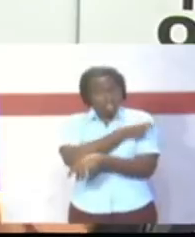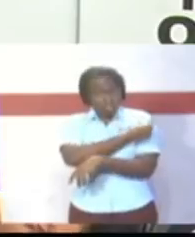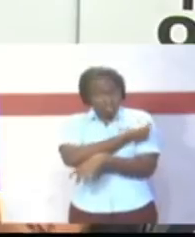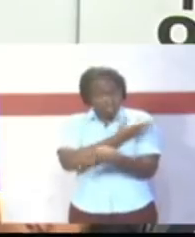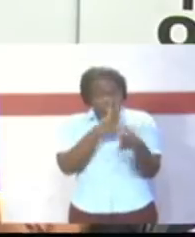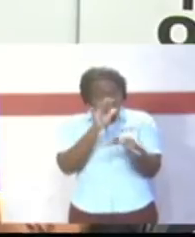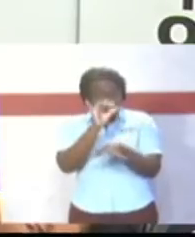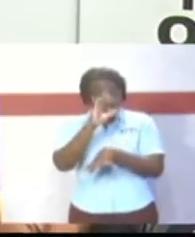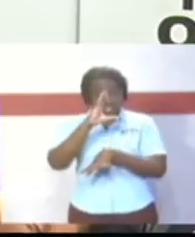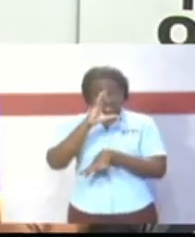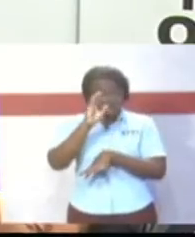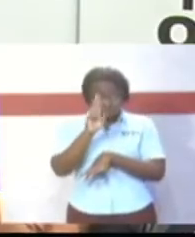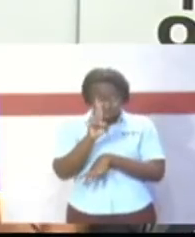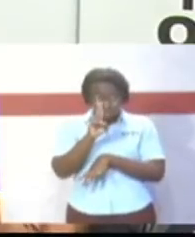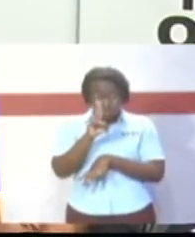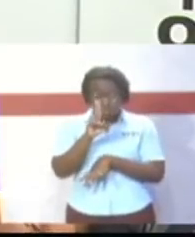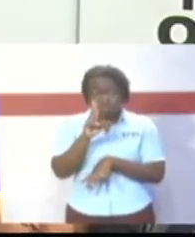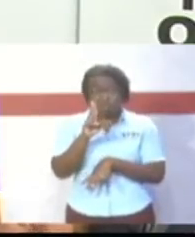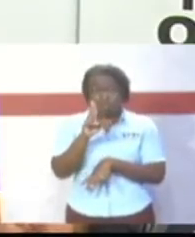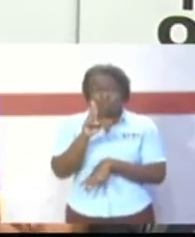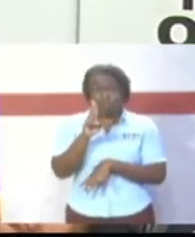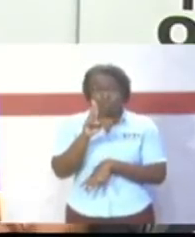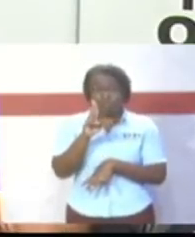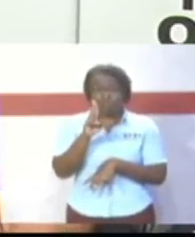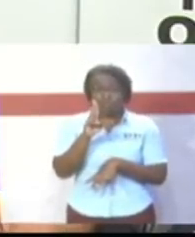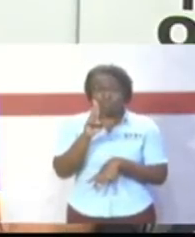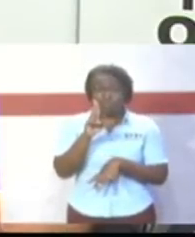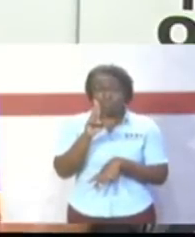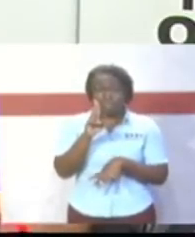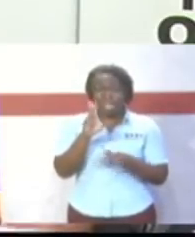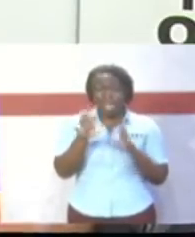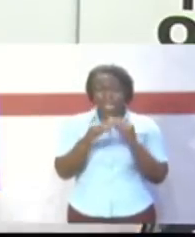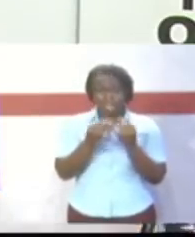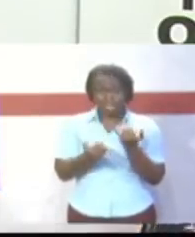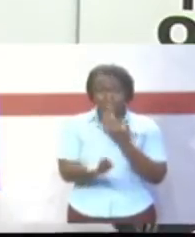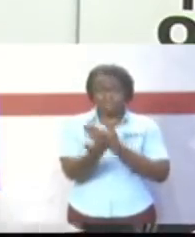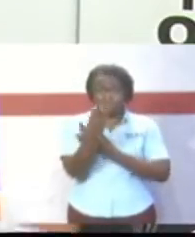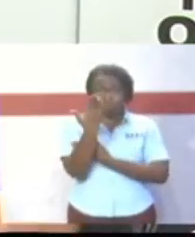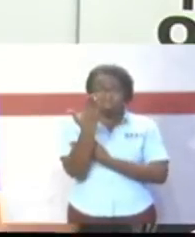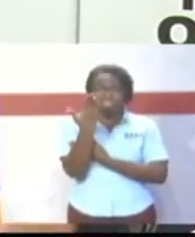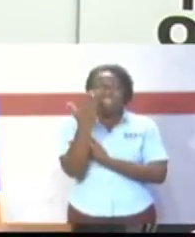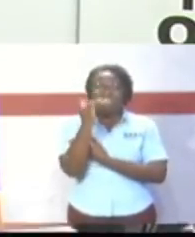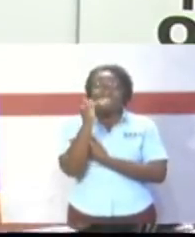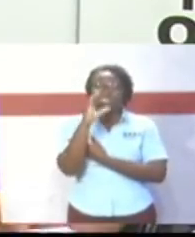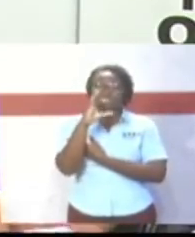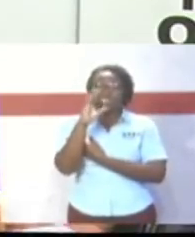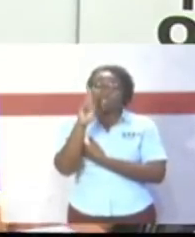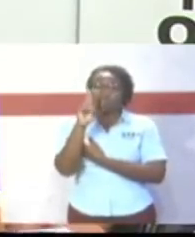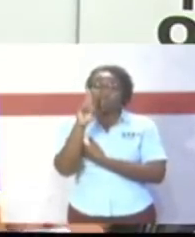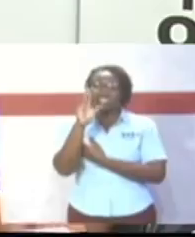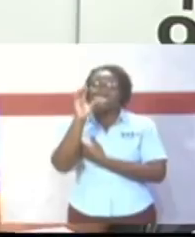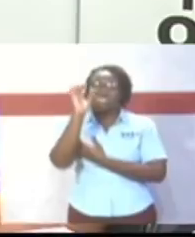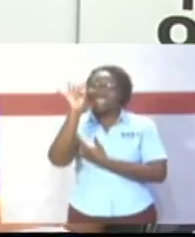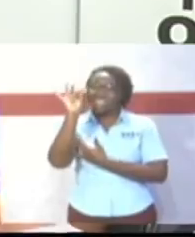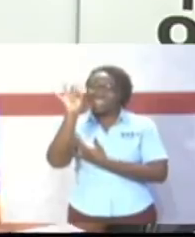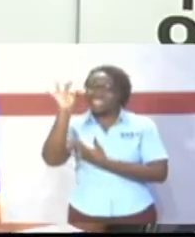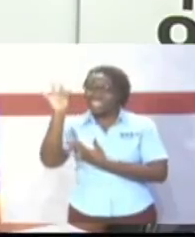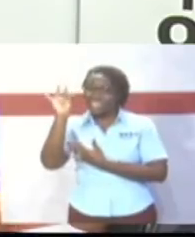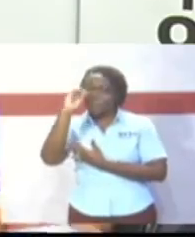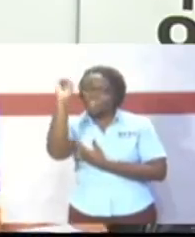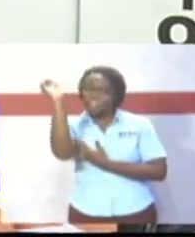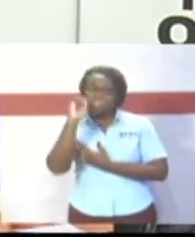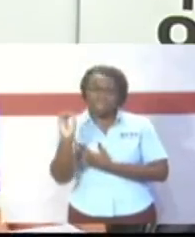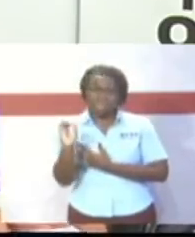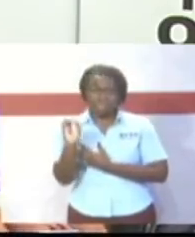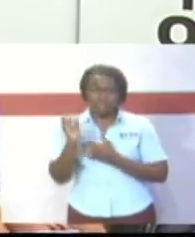ICU facilities. And this morning, our ICUs are yet again at 88% in Trinidad and